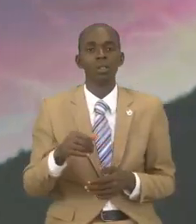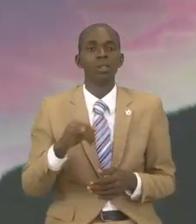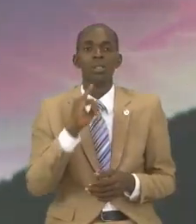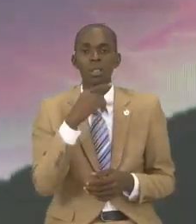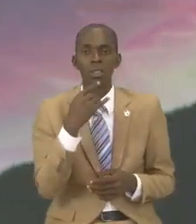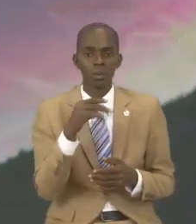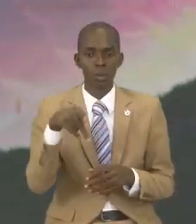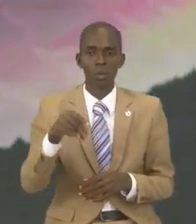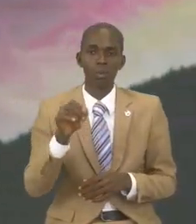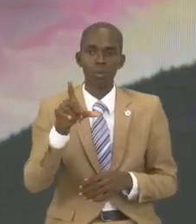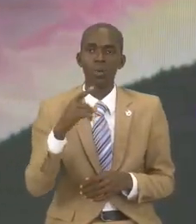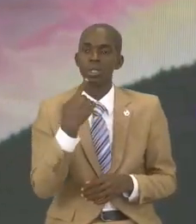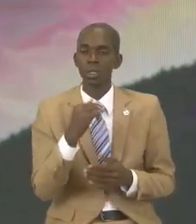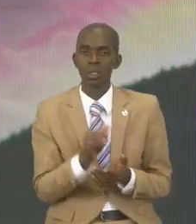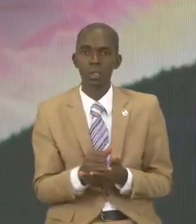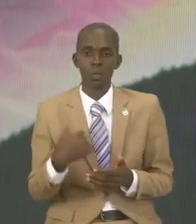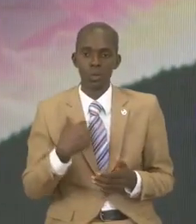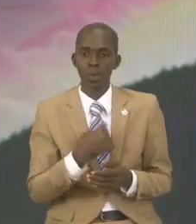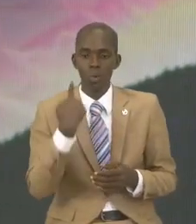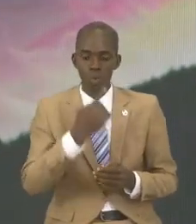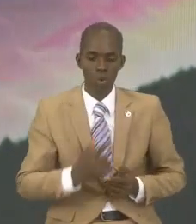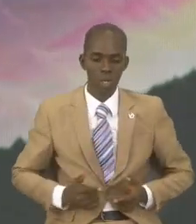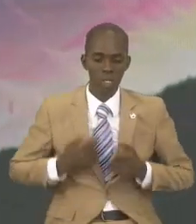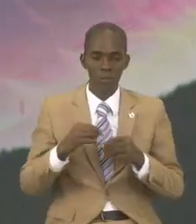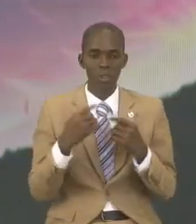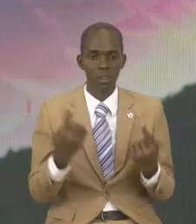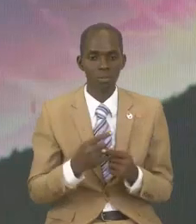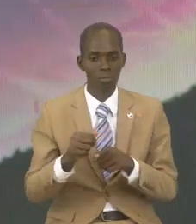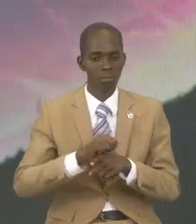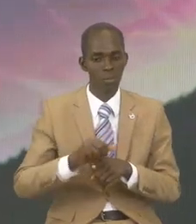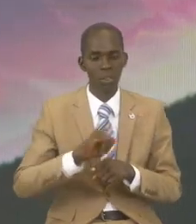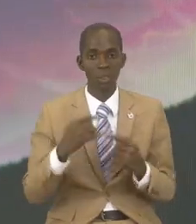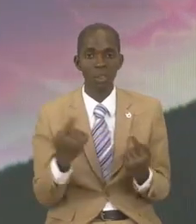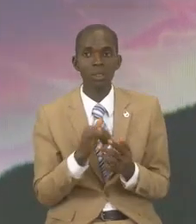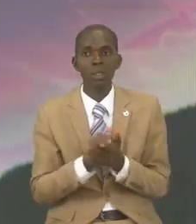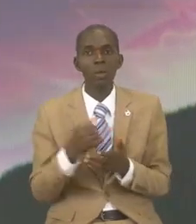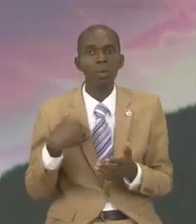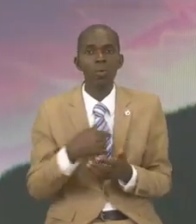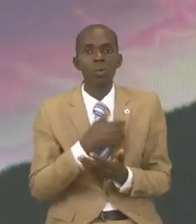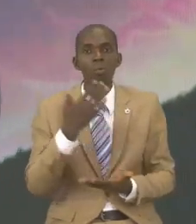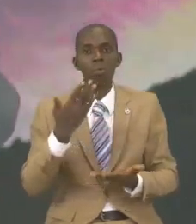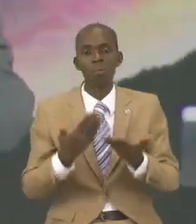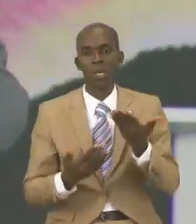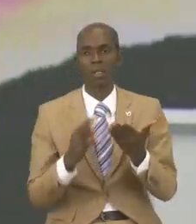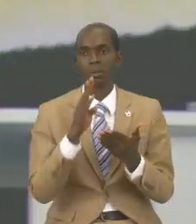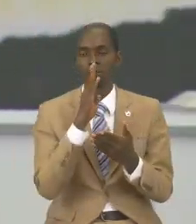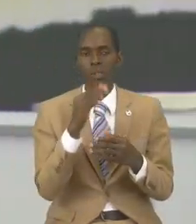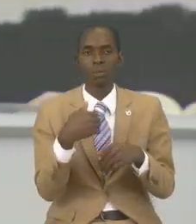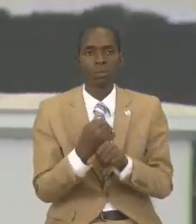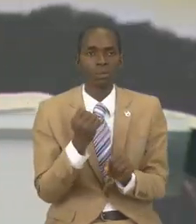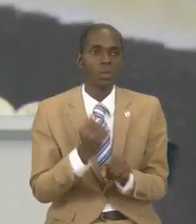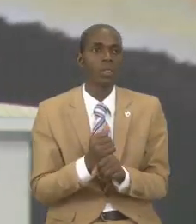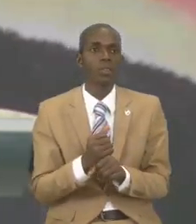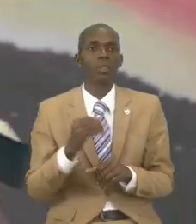in sin, and practicing sin, that we might be made the righteousness